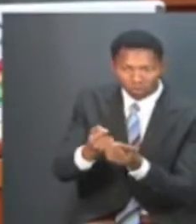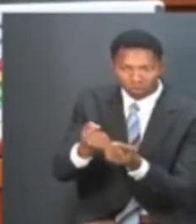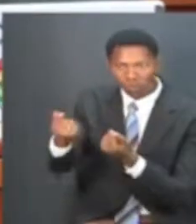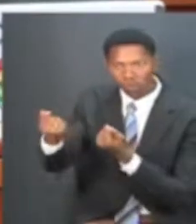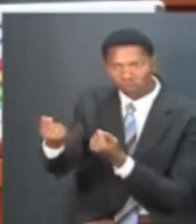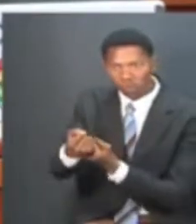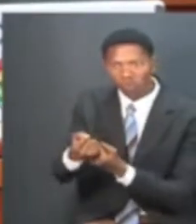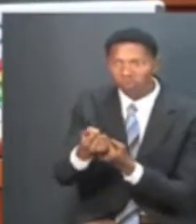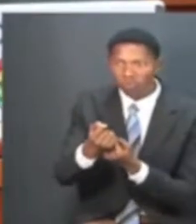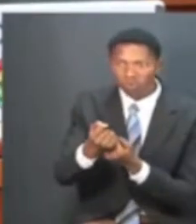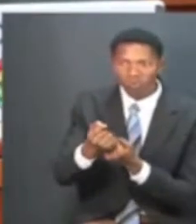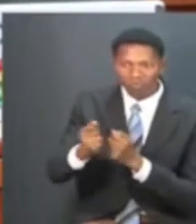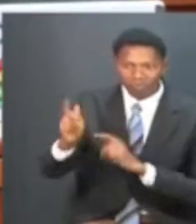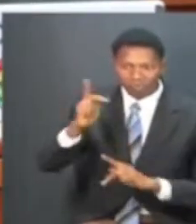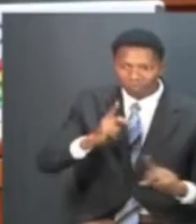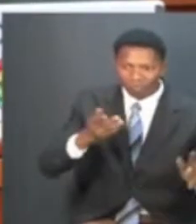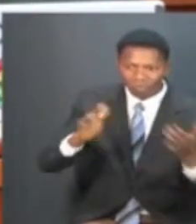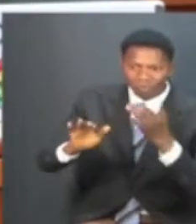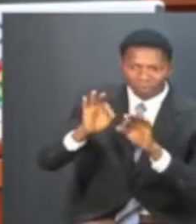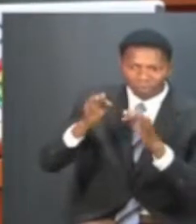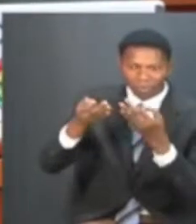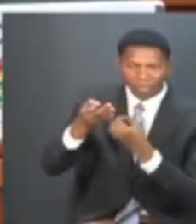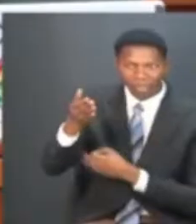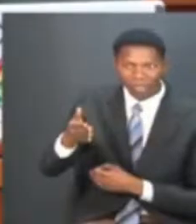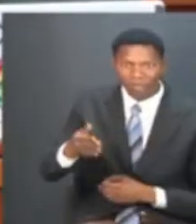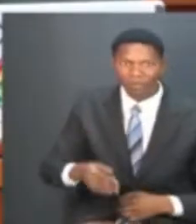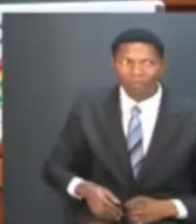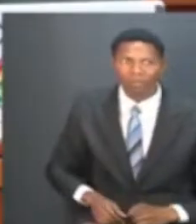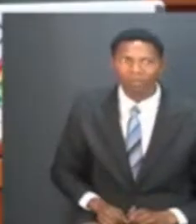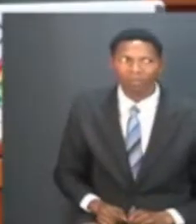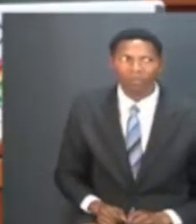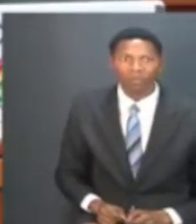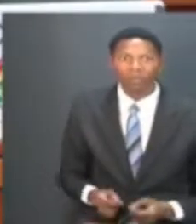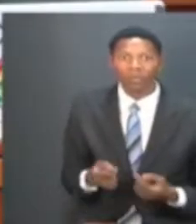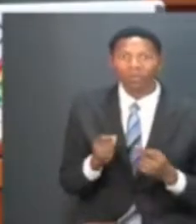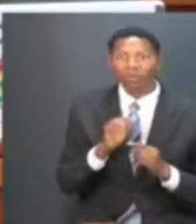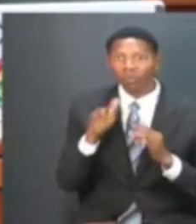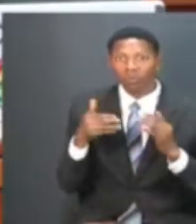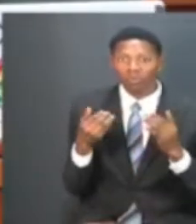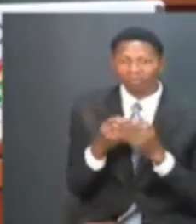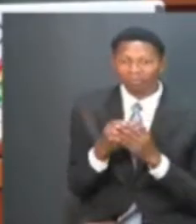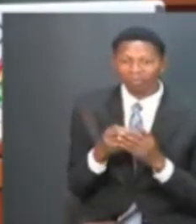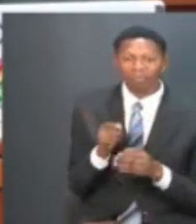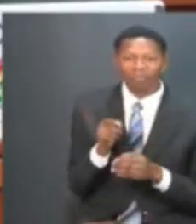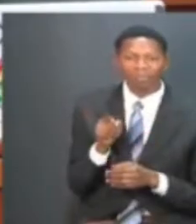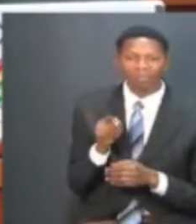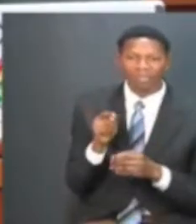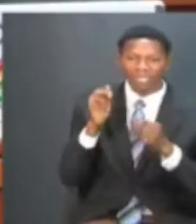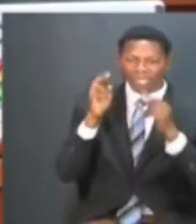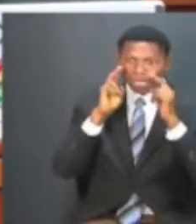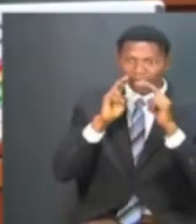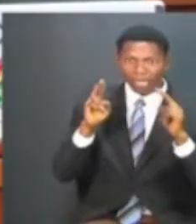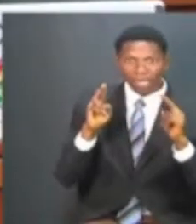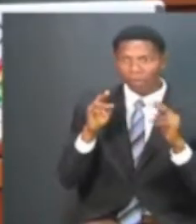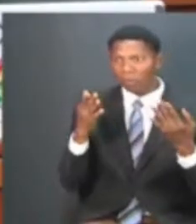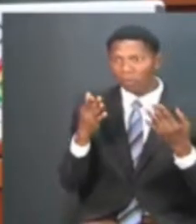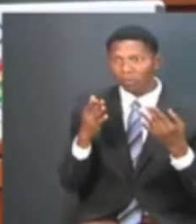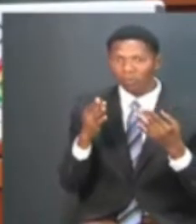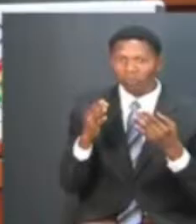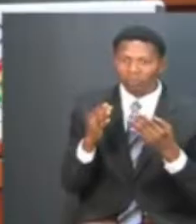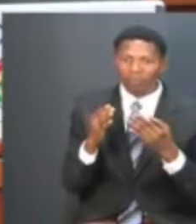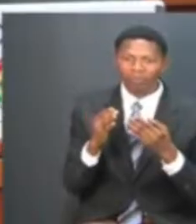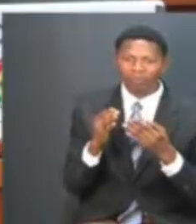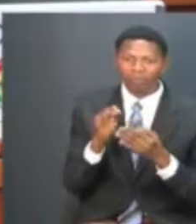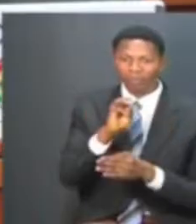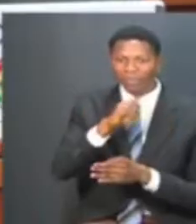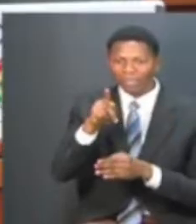to her aid, because invariably, Mr. Speaker, when these things happen, it ends at the doorsteps of the MP.